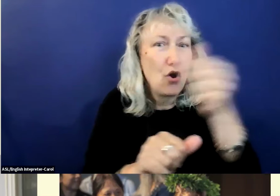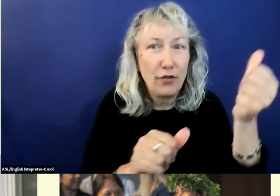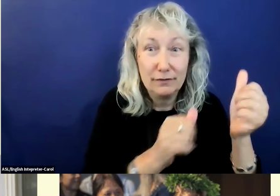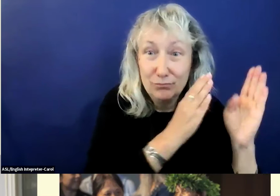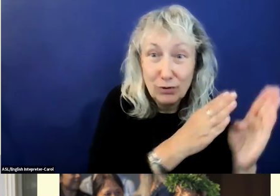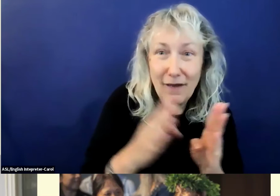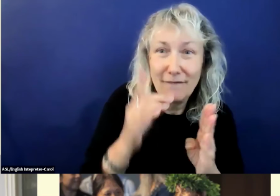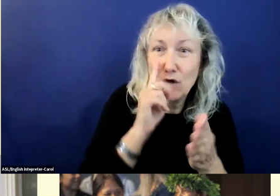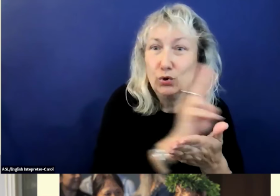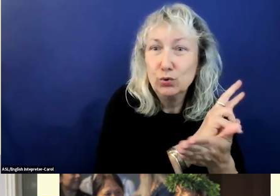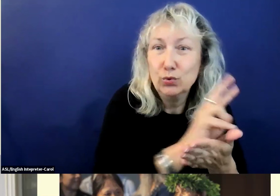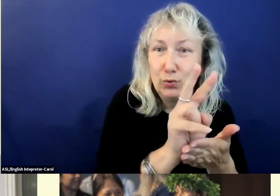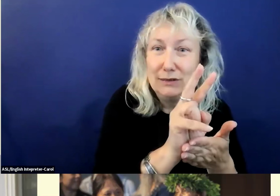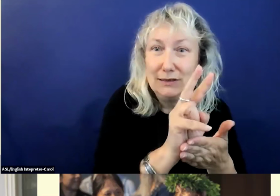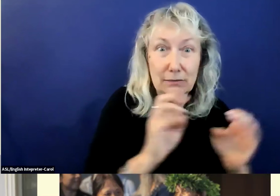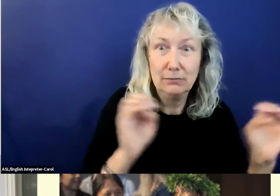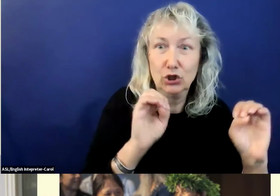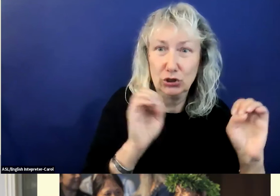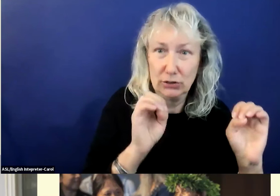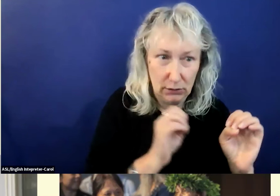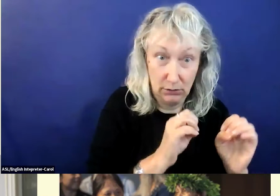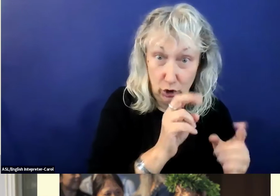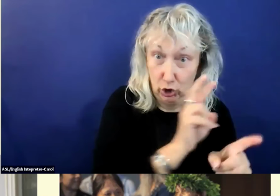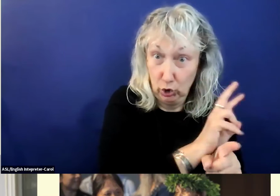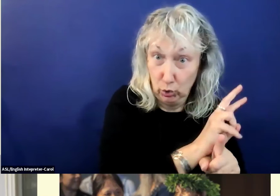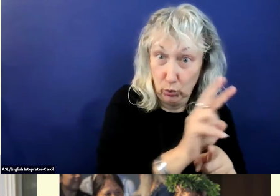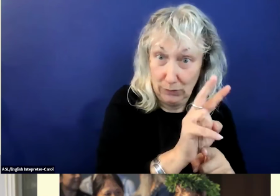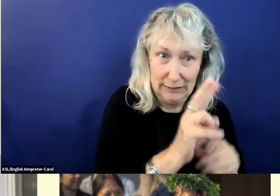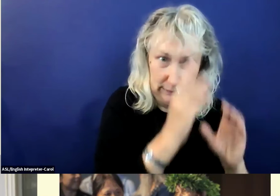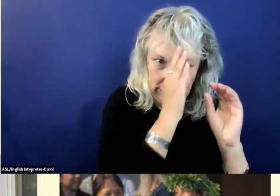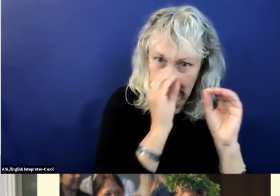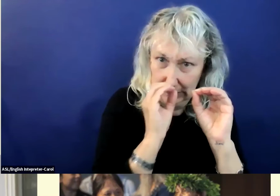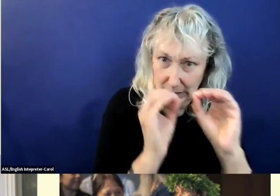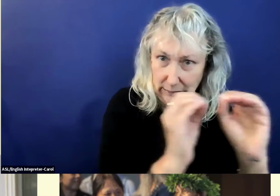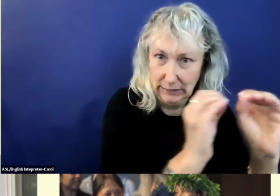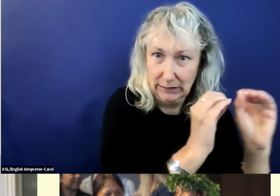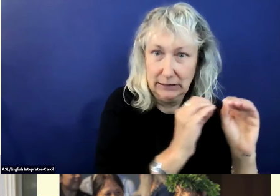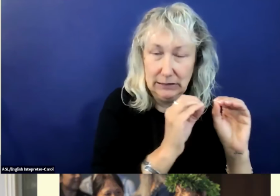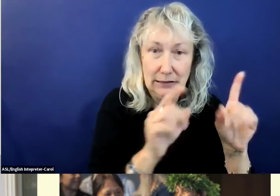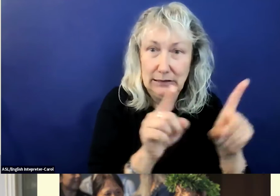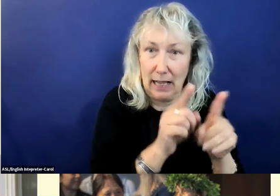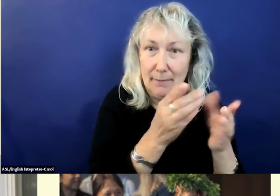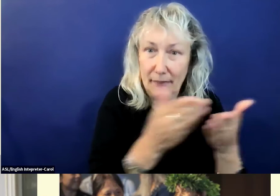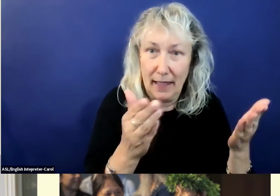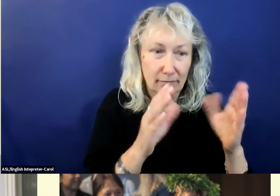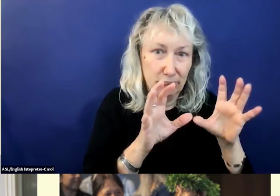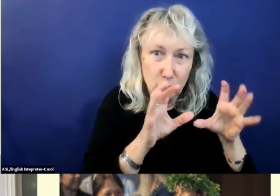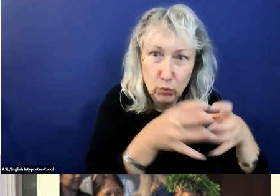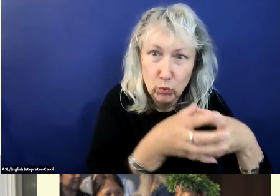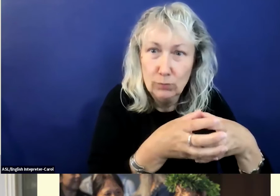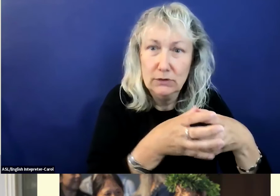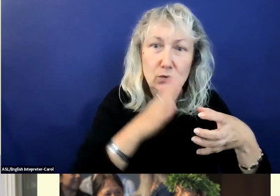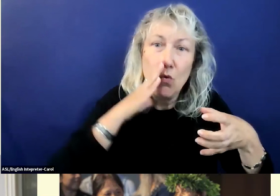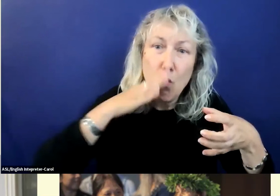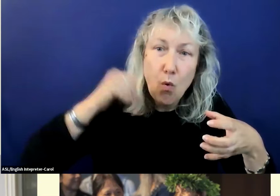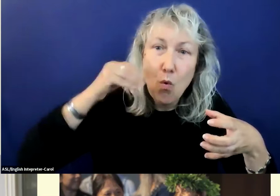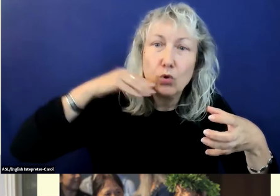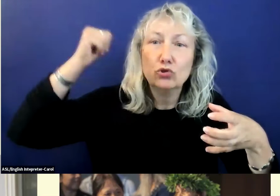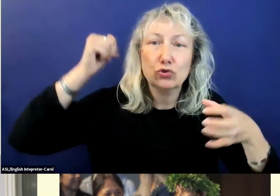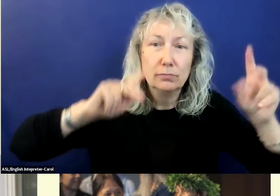emergency. With our 2-week emergency, we teach our family and our older adult in our